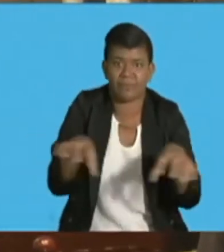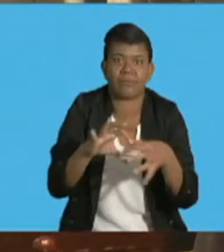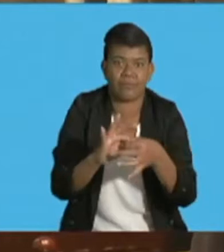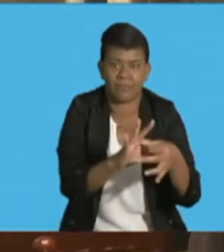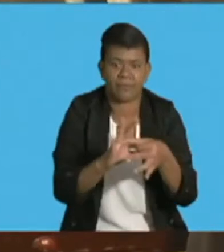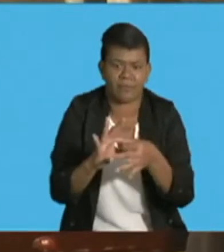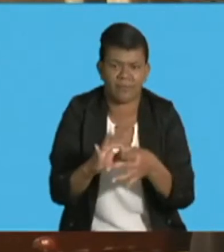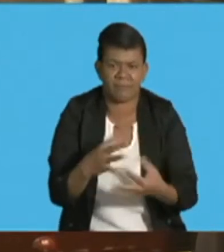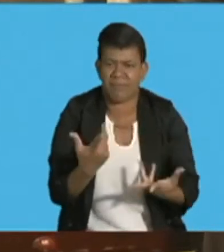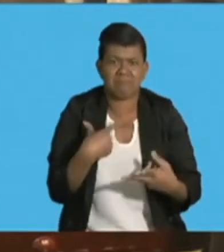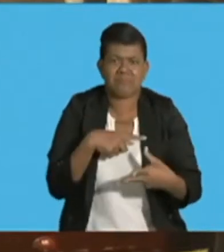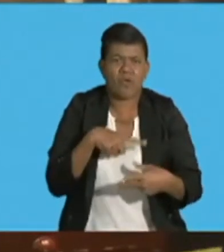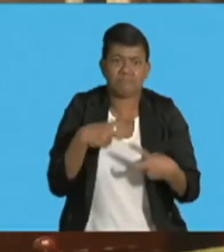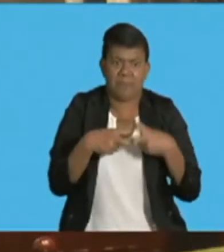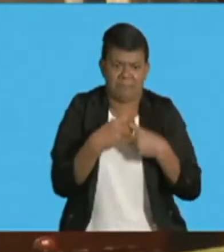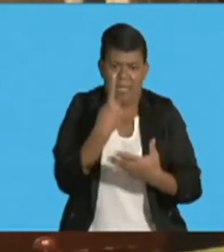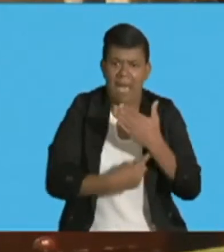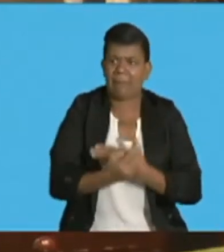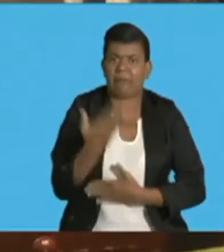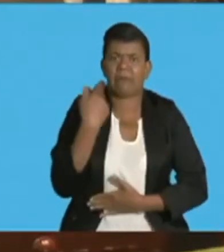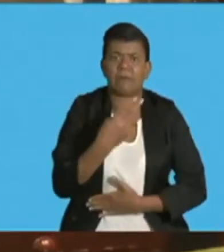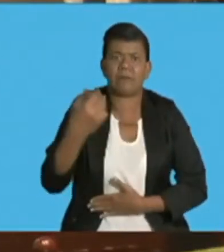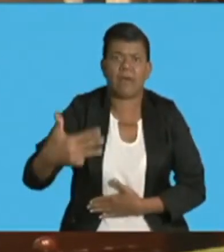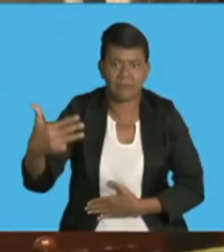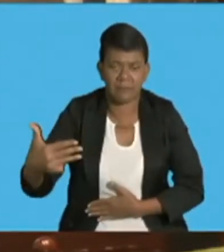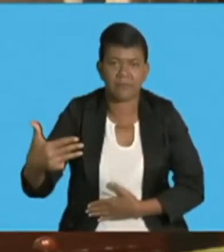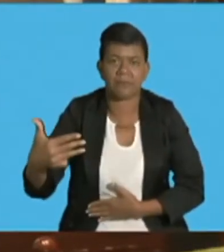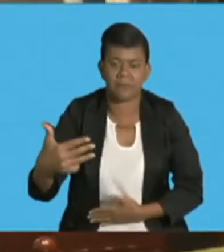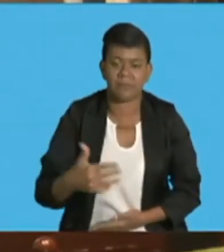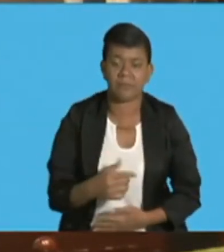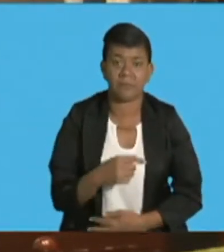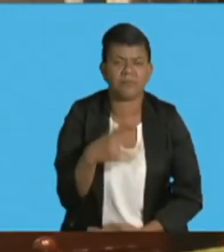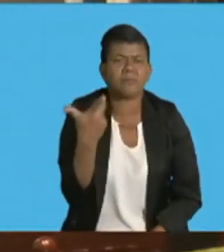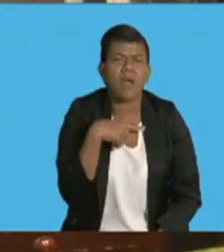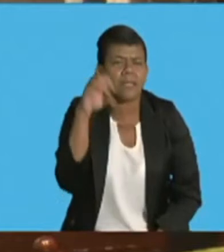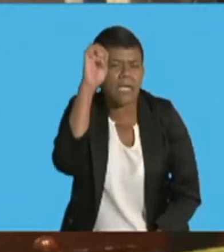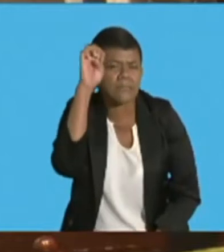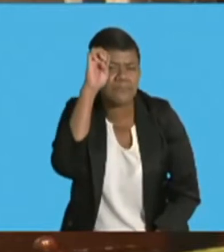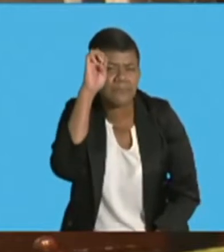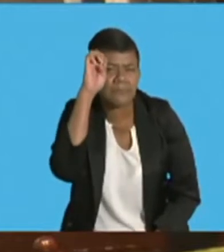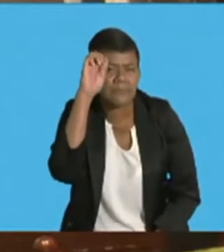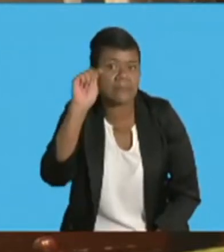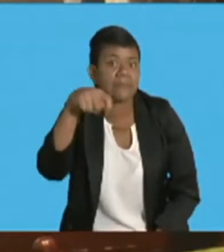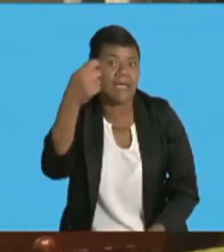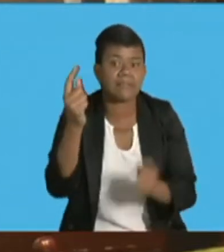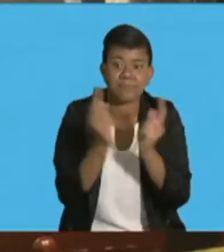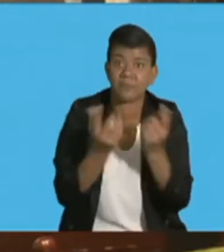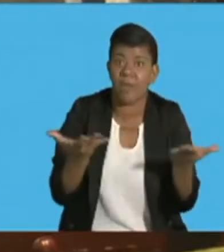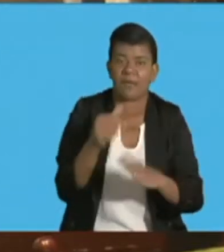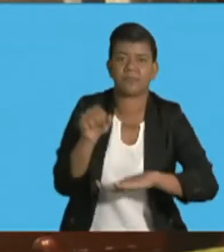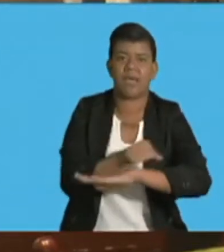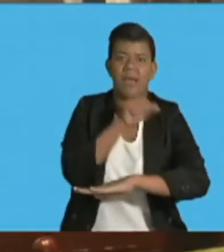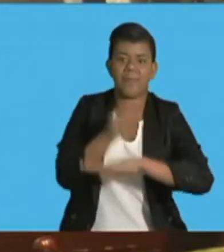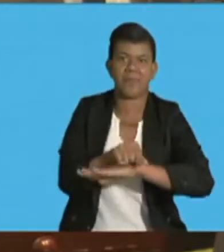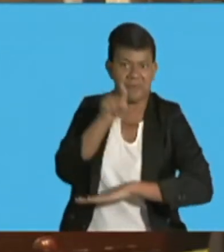2018. The next meeting of the JCR, Mr. Speaker, sir, is expected to be held in Singapore in early July. And as a matter of interest,